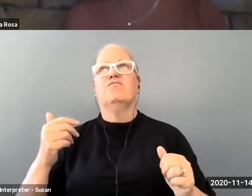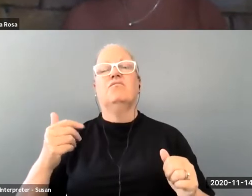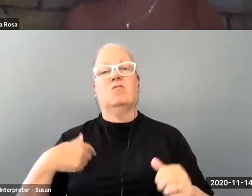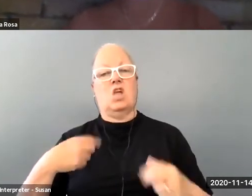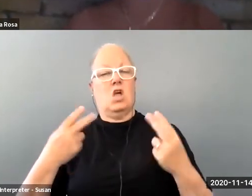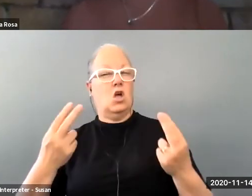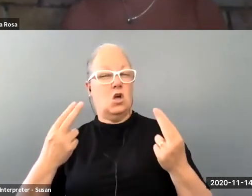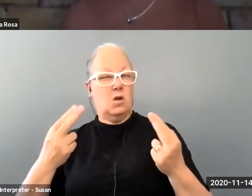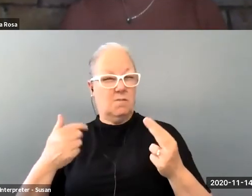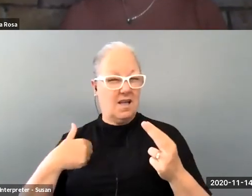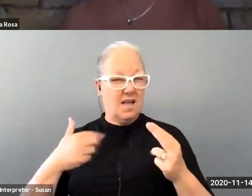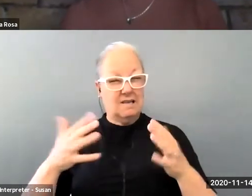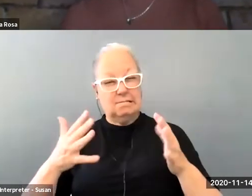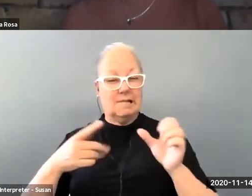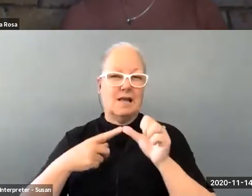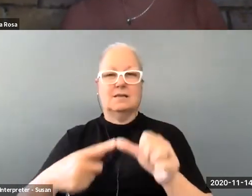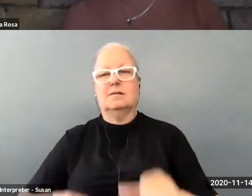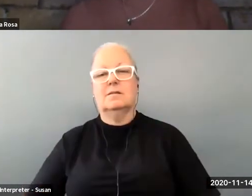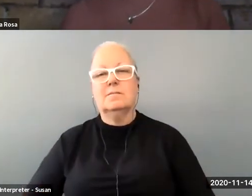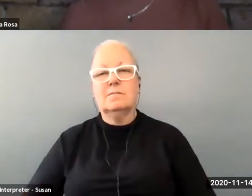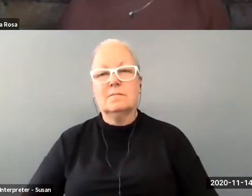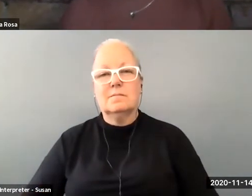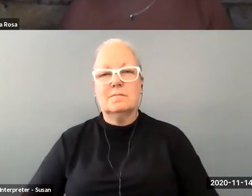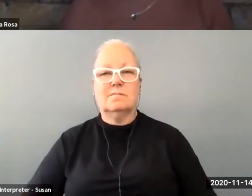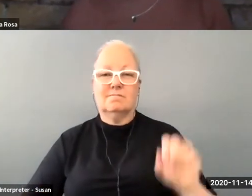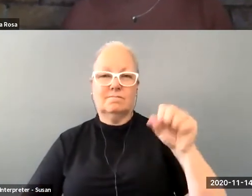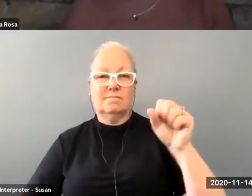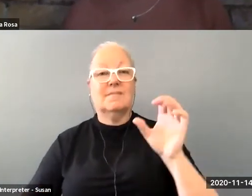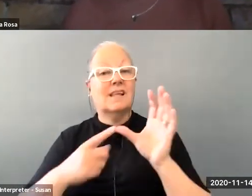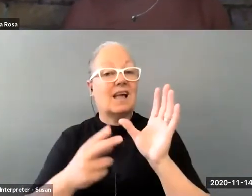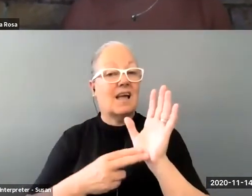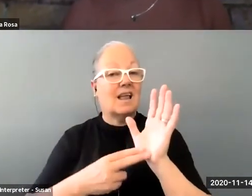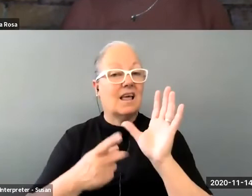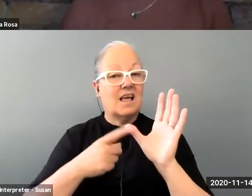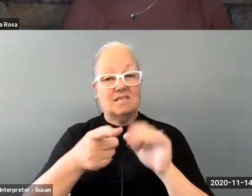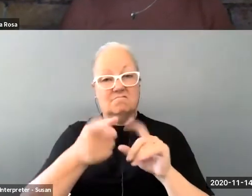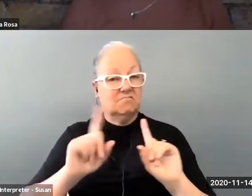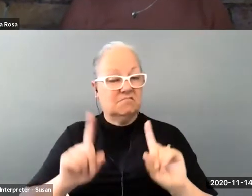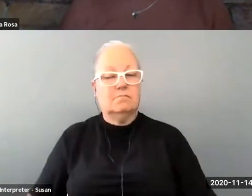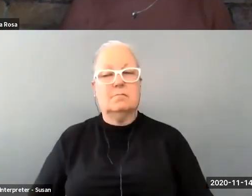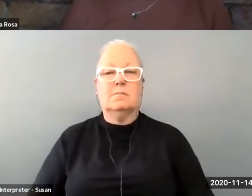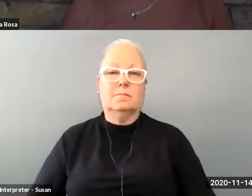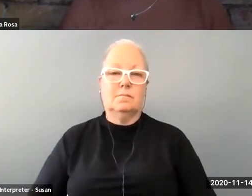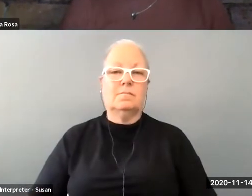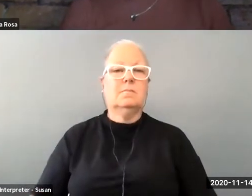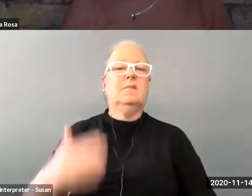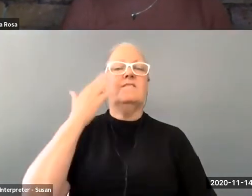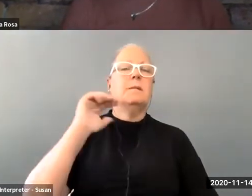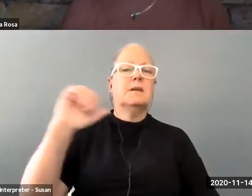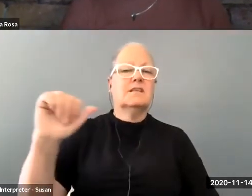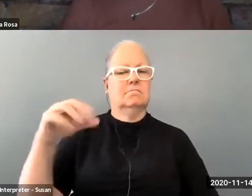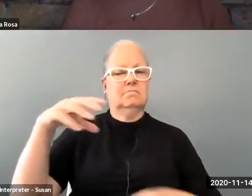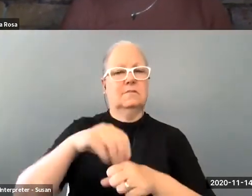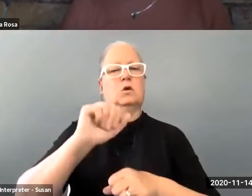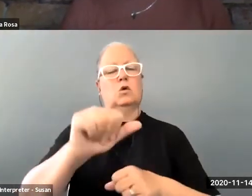that kind of answers that somewhat. Yeah, fantastic. It does. Anna, where does feminism sit in your your work and arts